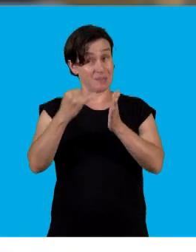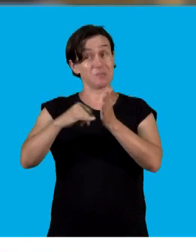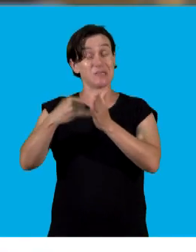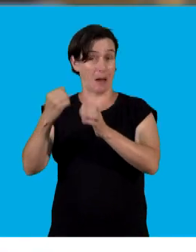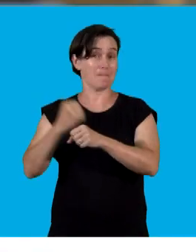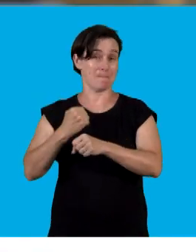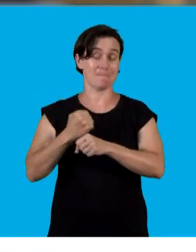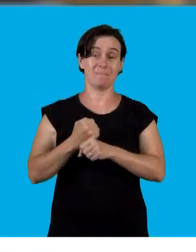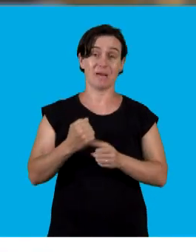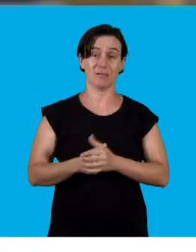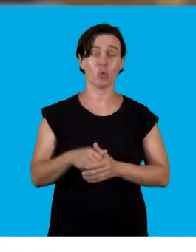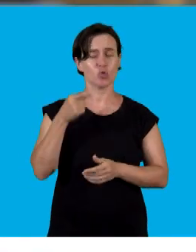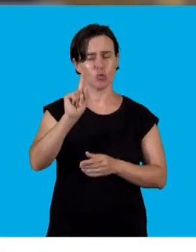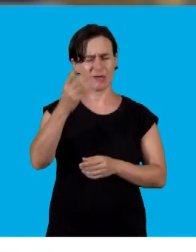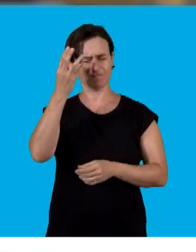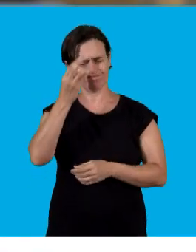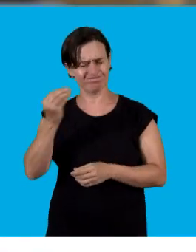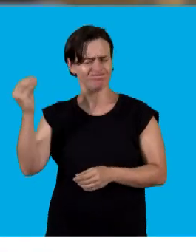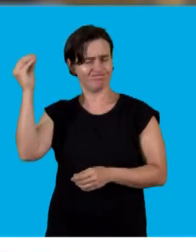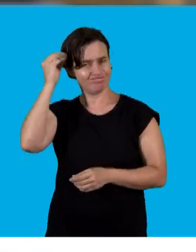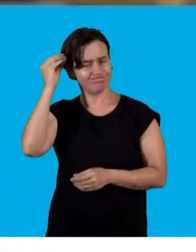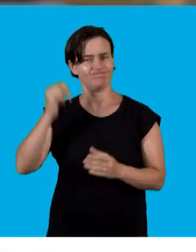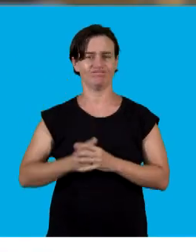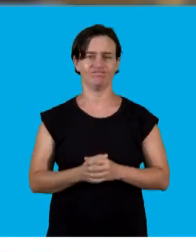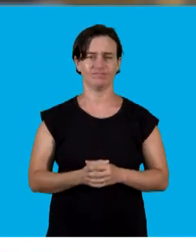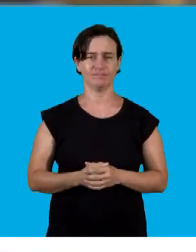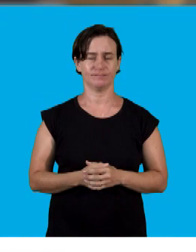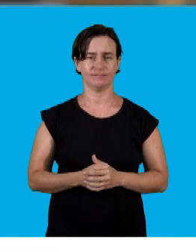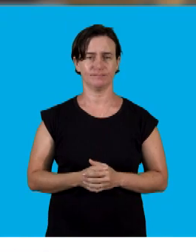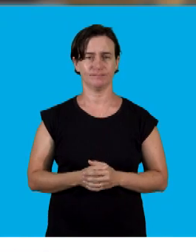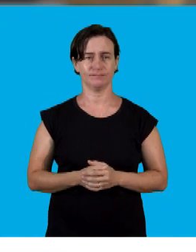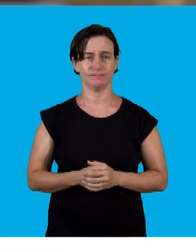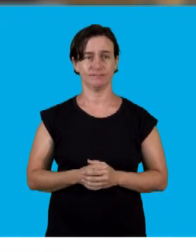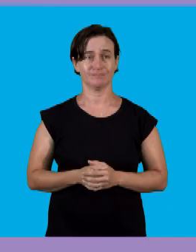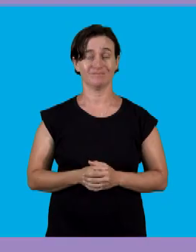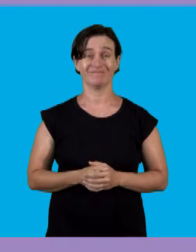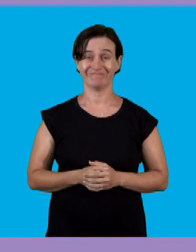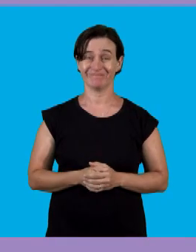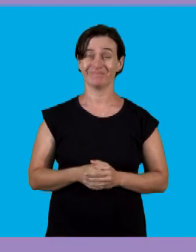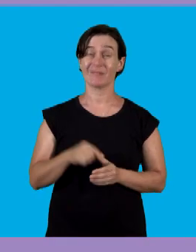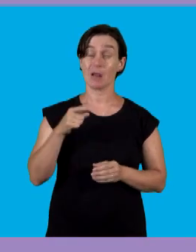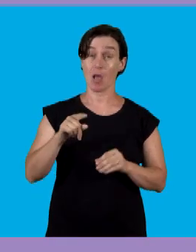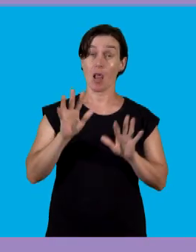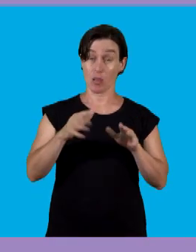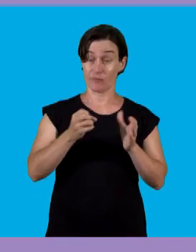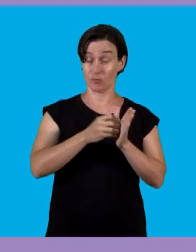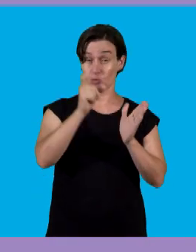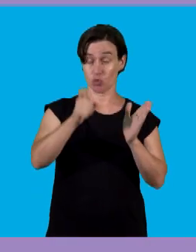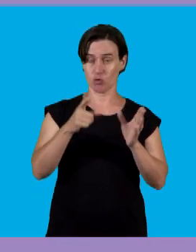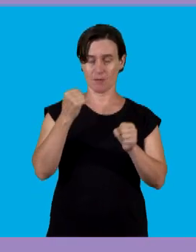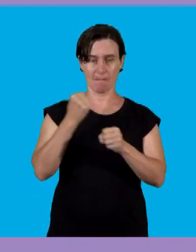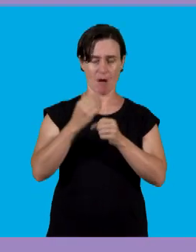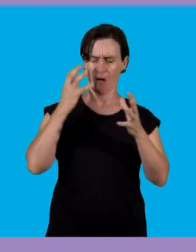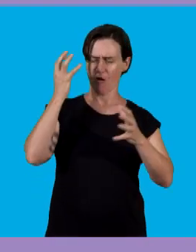keep in mind when you are working with algebraic language. Well, the first one there is that it is very common for learners